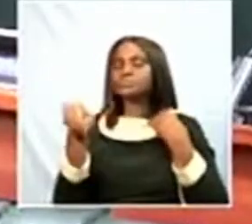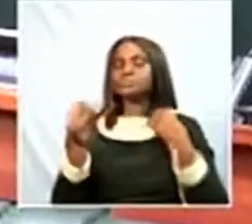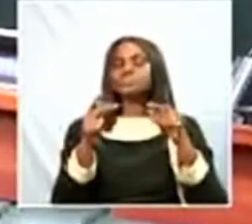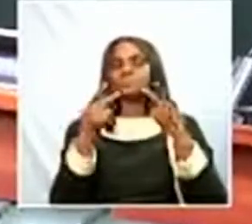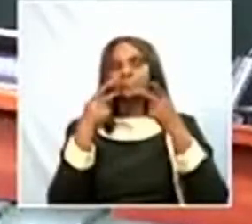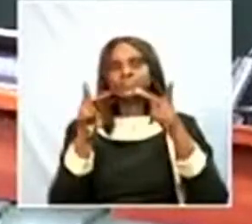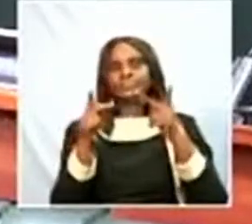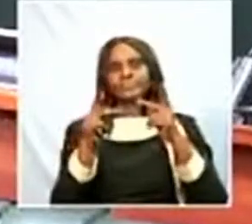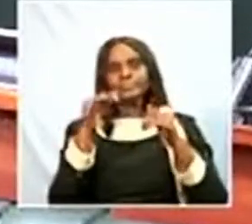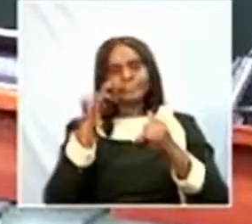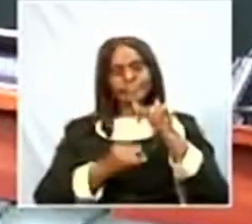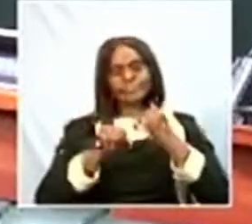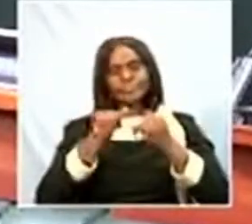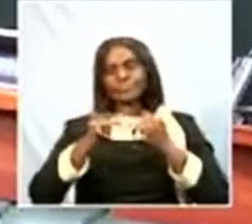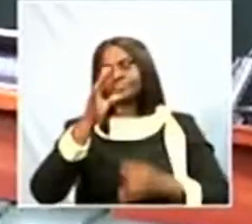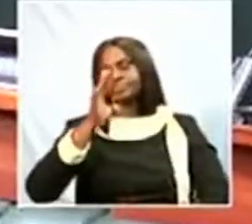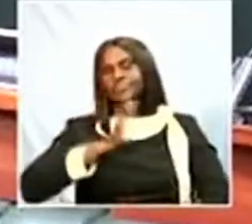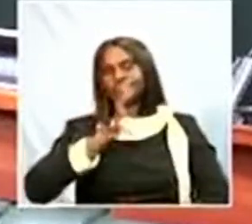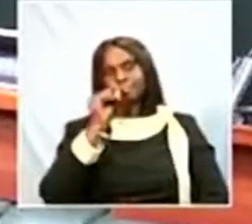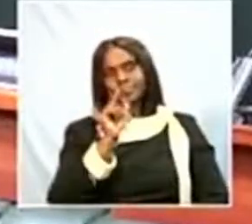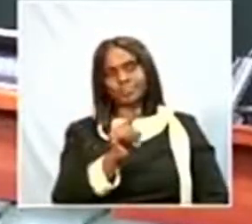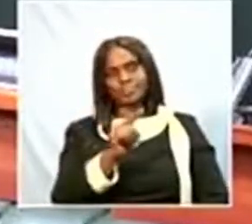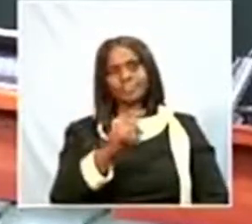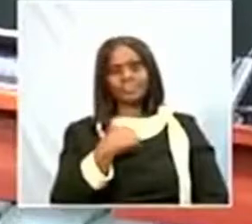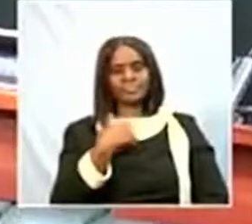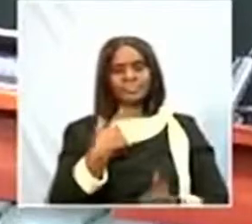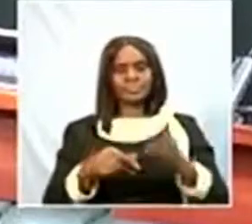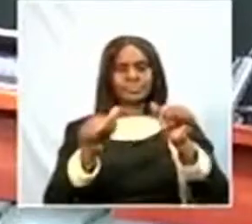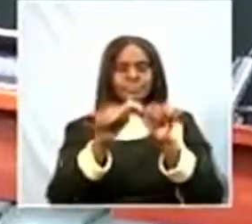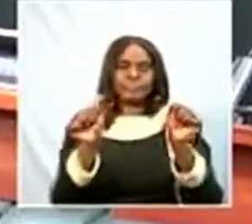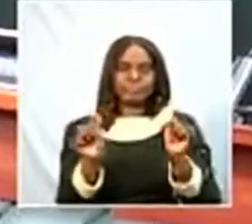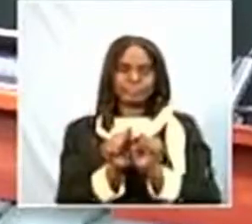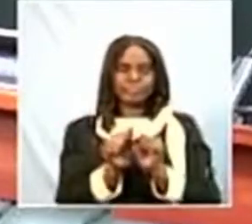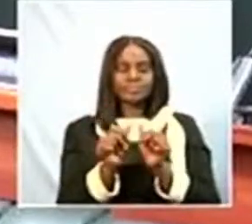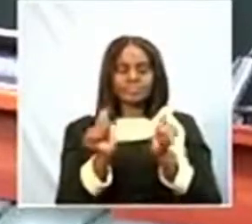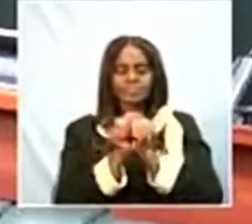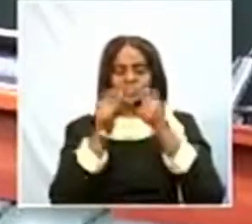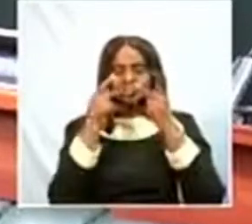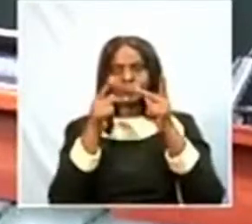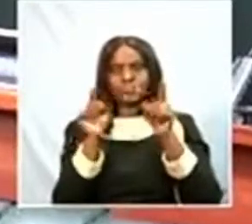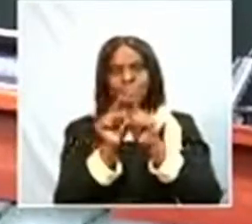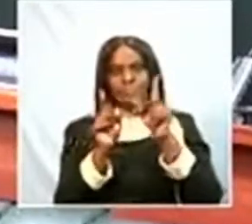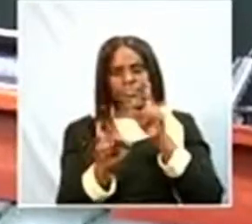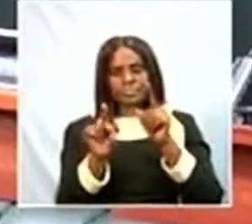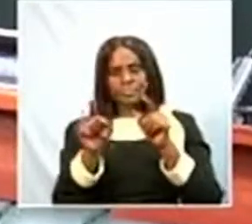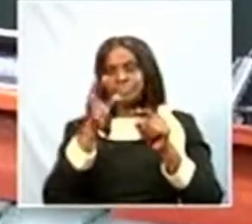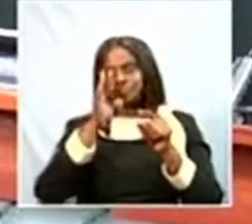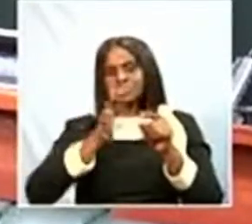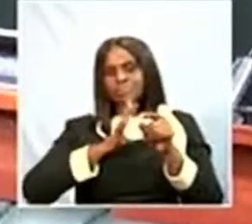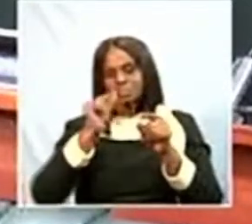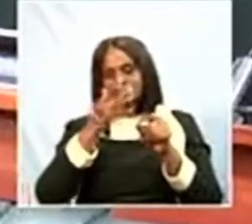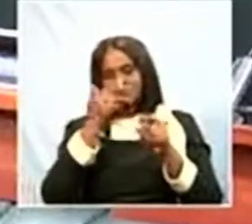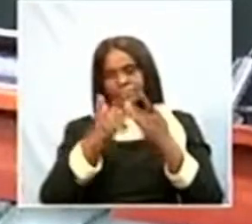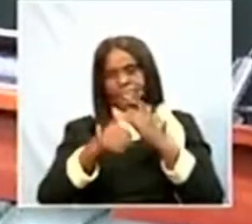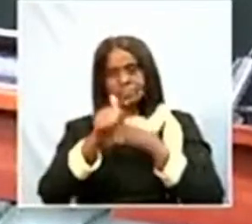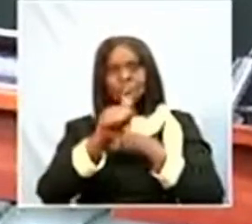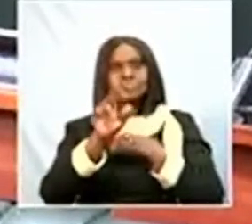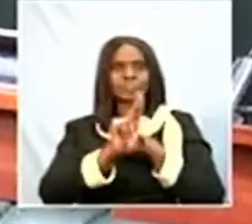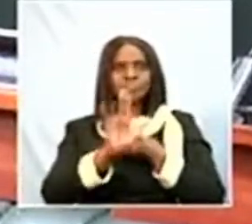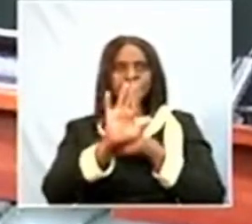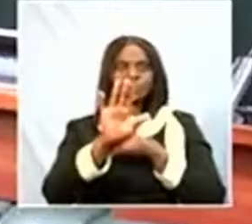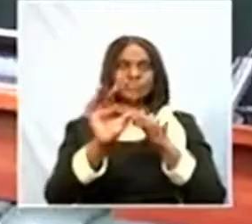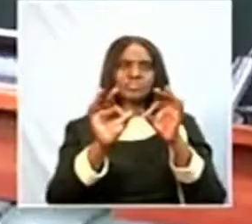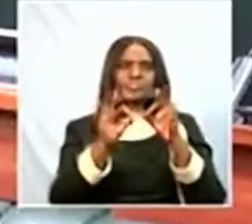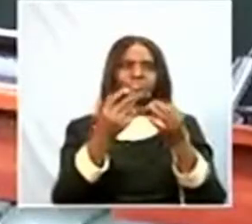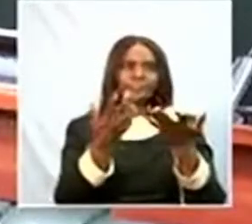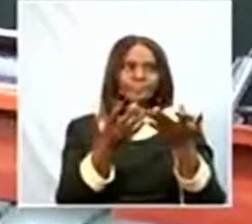large. Lastly, Madam Speaker, the general public, Madam Speaker, should drift its farming